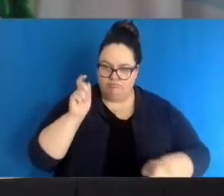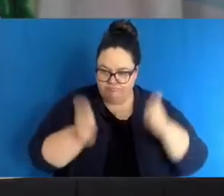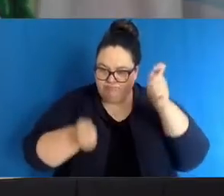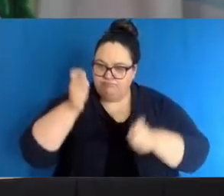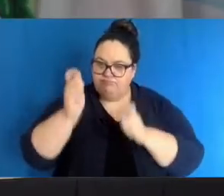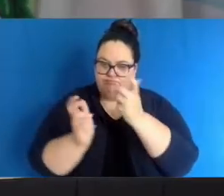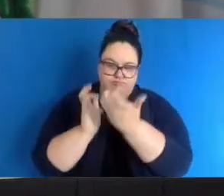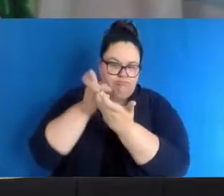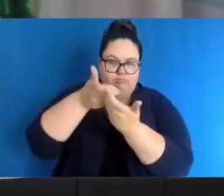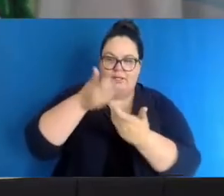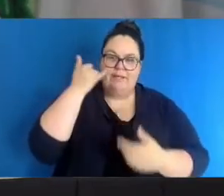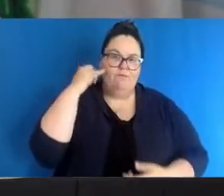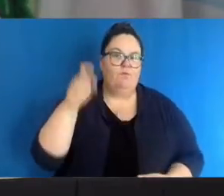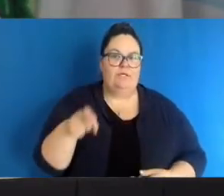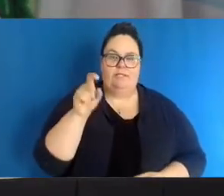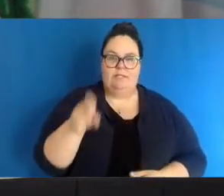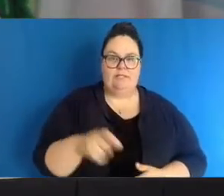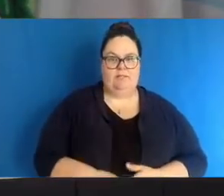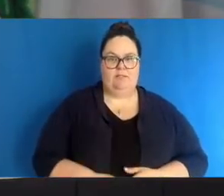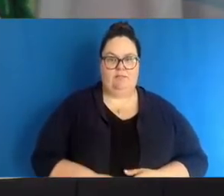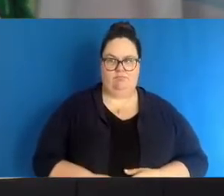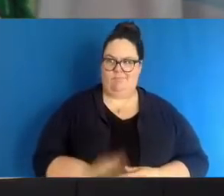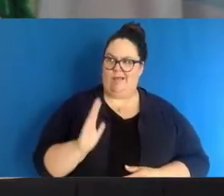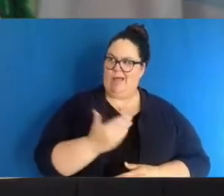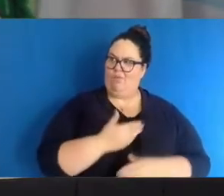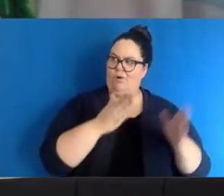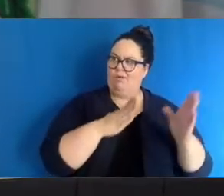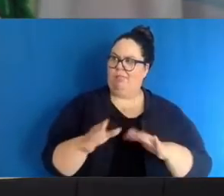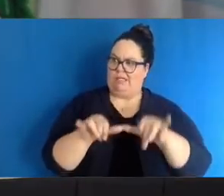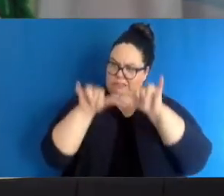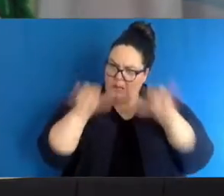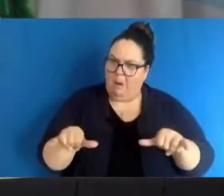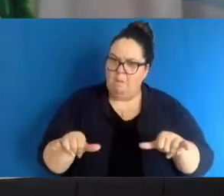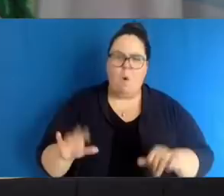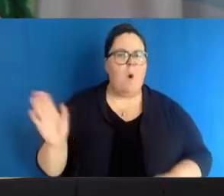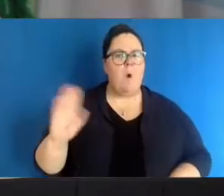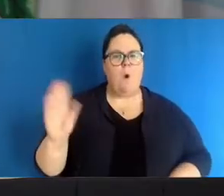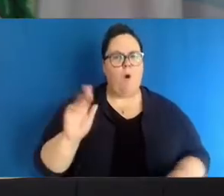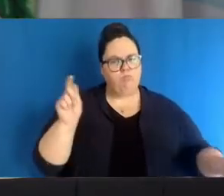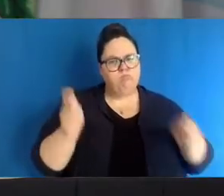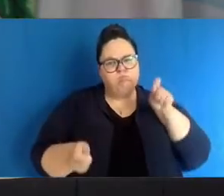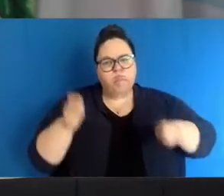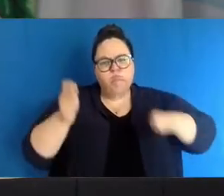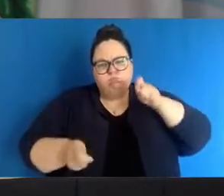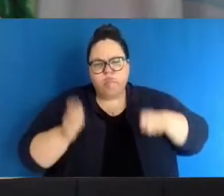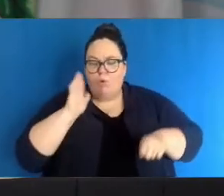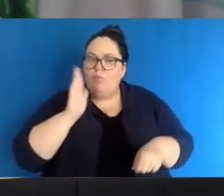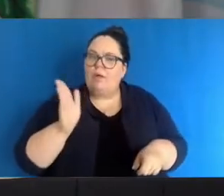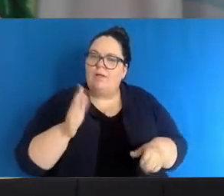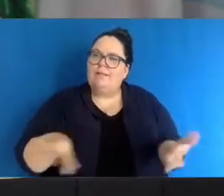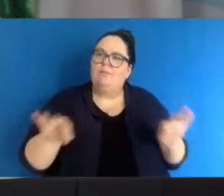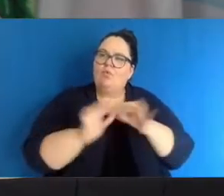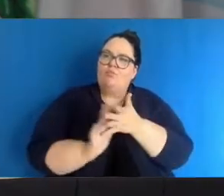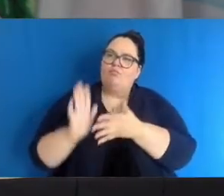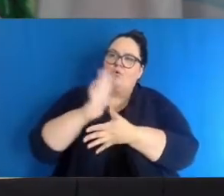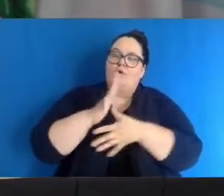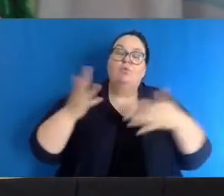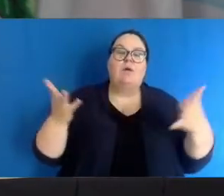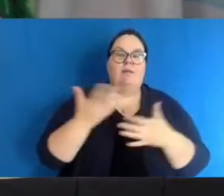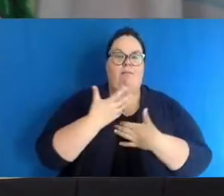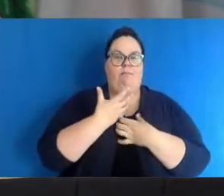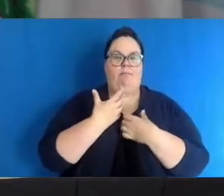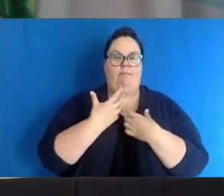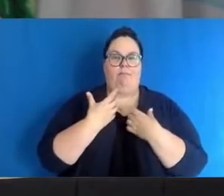if necessary, and ultimately the safety and health of our students and staff and all